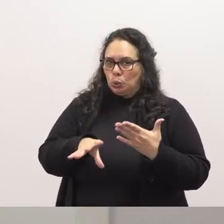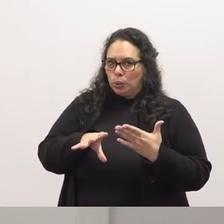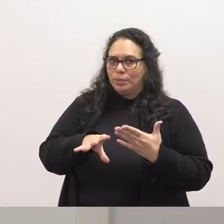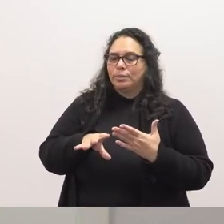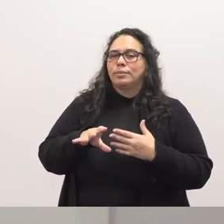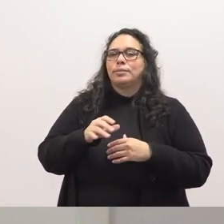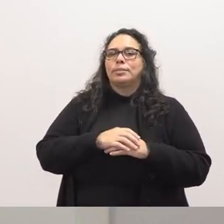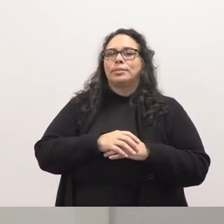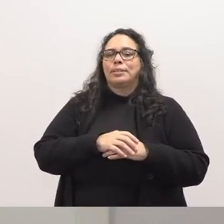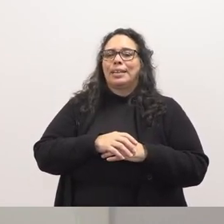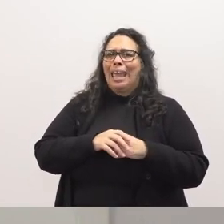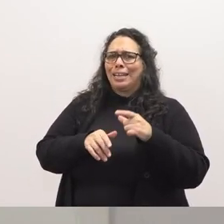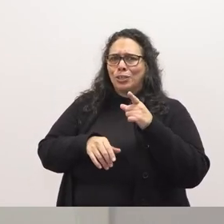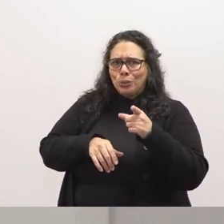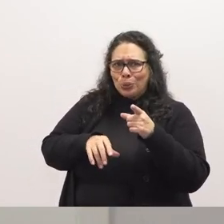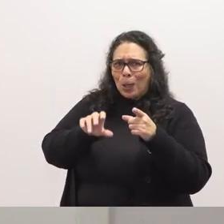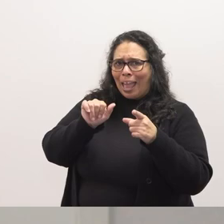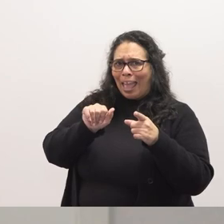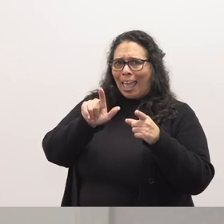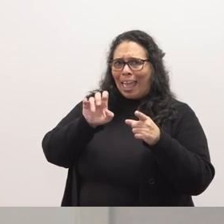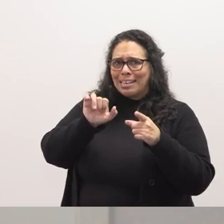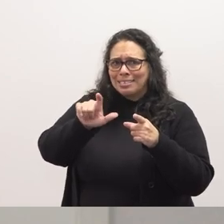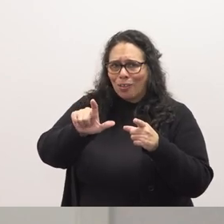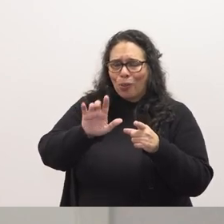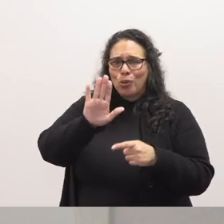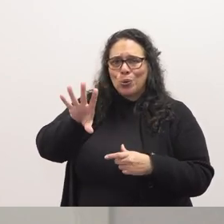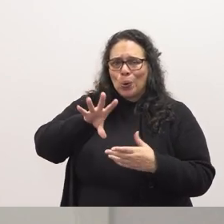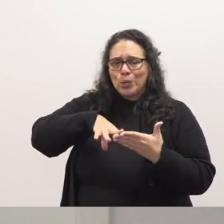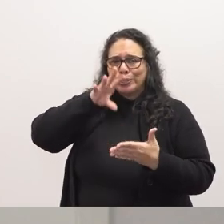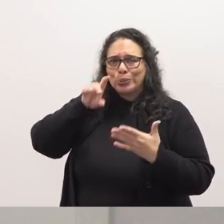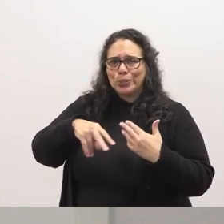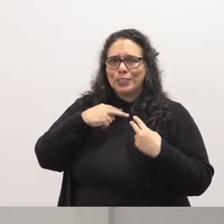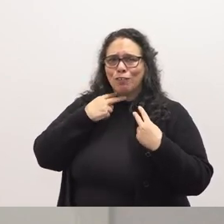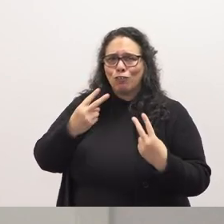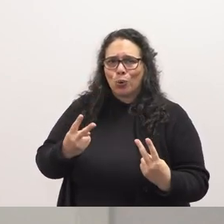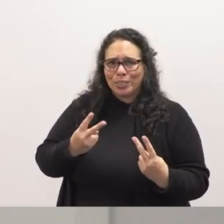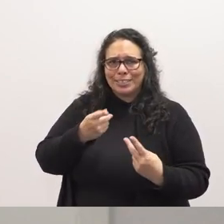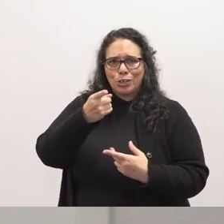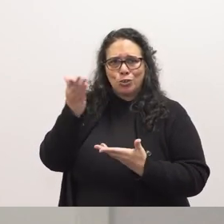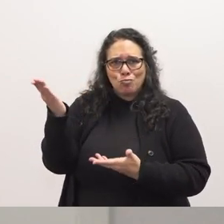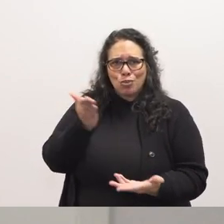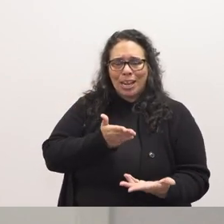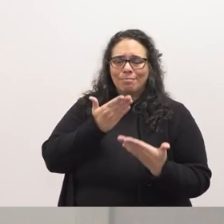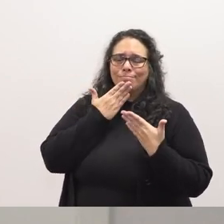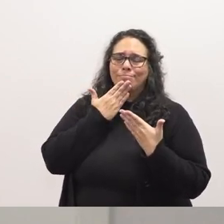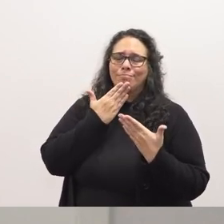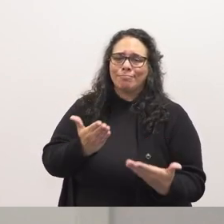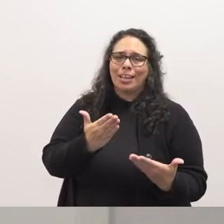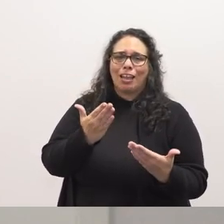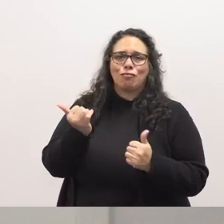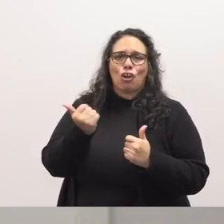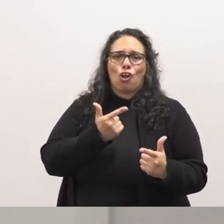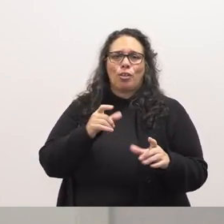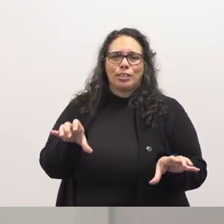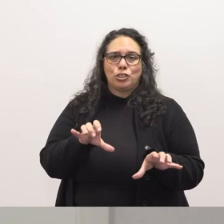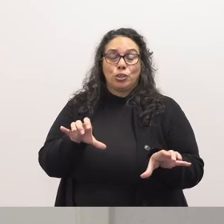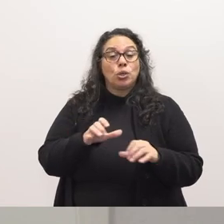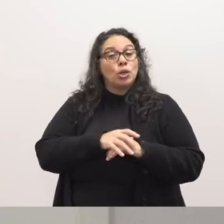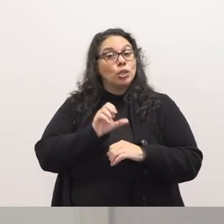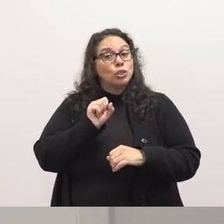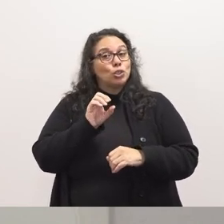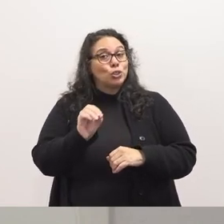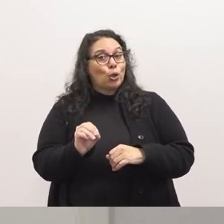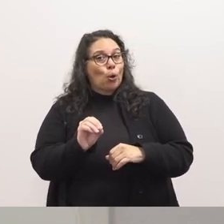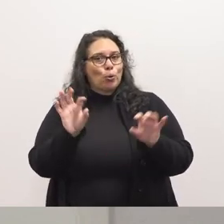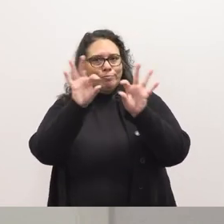And Axel, that you bring this, your students' voice to the dais as well. We are so grateful for all that you do. And so you have a token